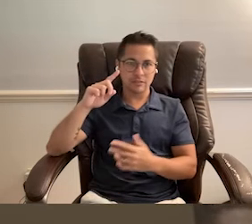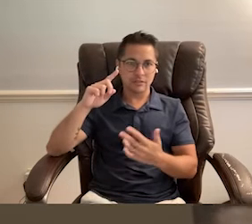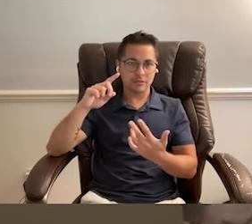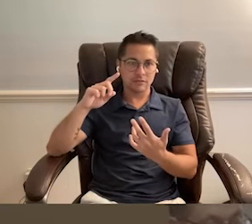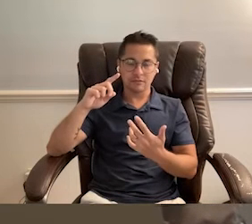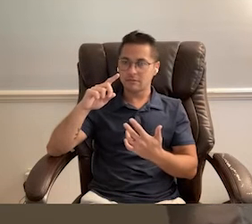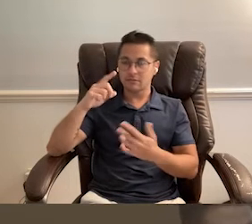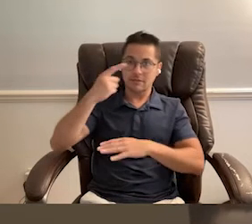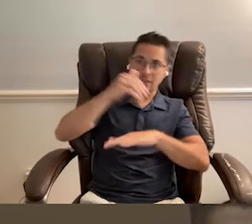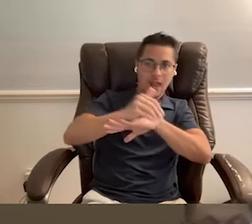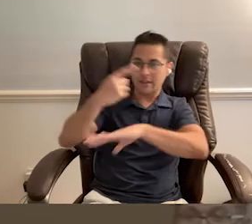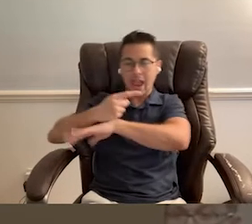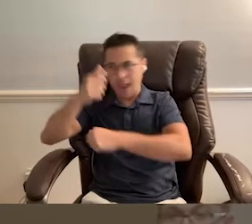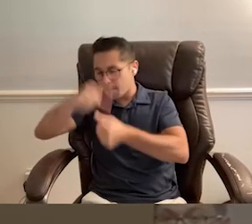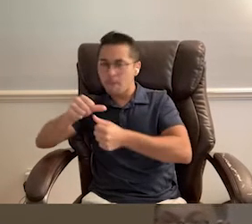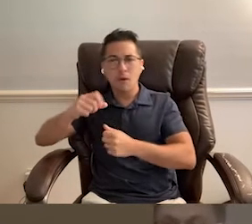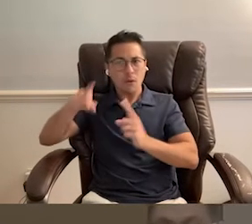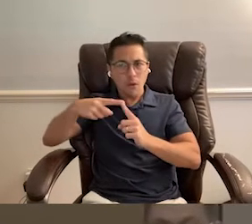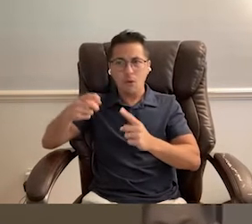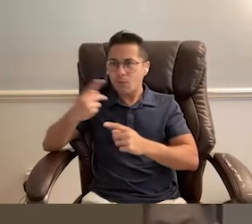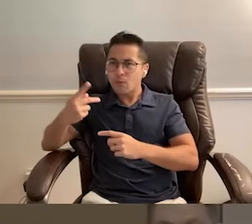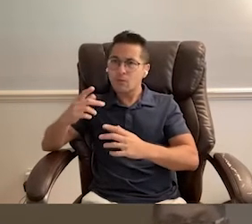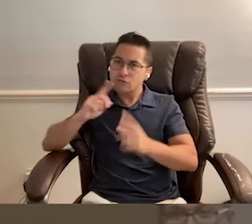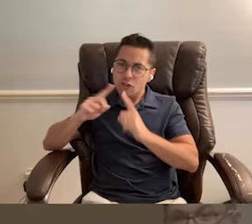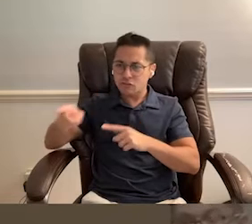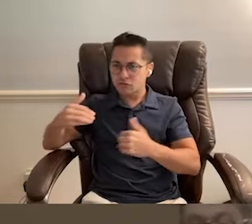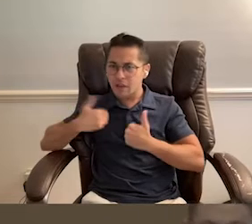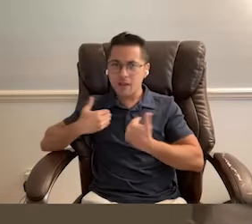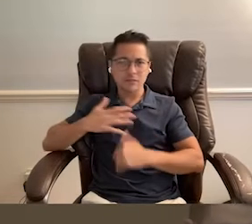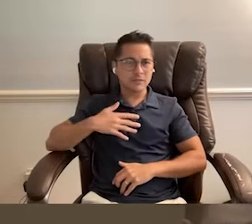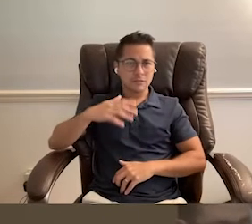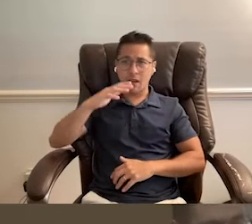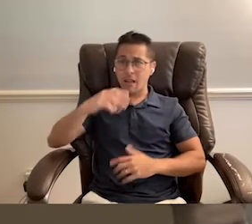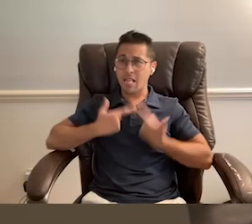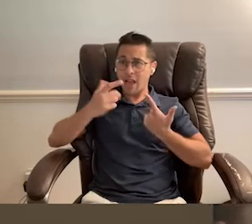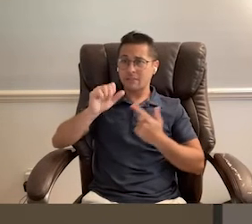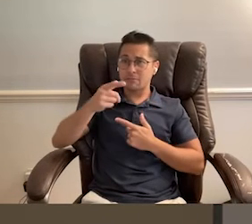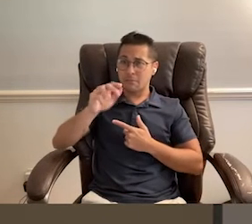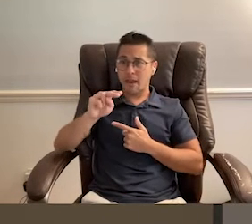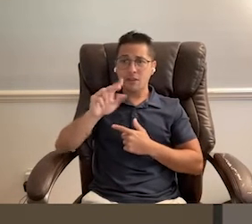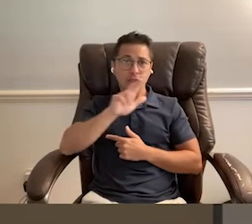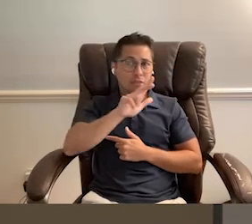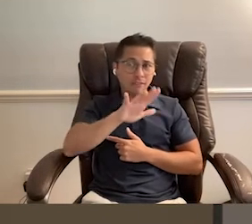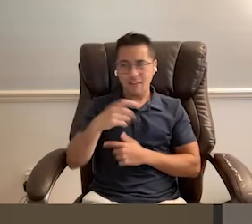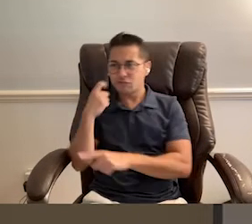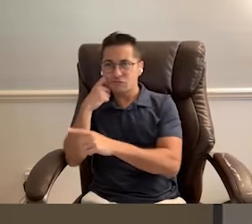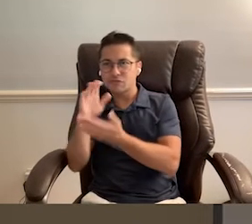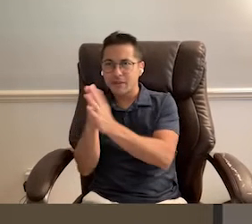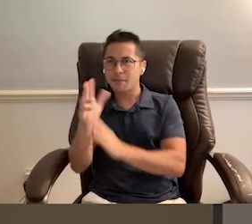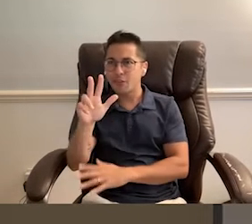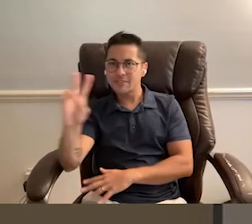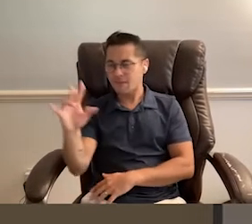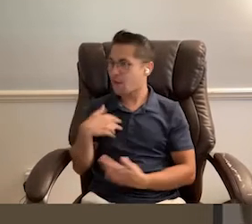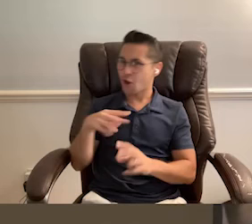when we talked and she was younger and it was like my life expectancy is 35 and she just turned 37. So it's like look at you. Amazing drug.